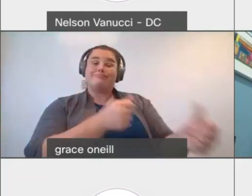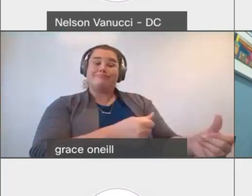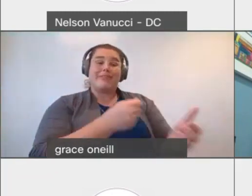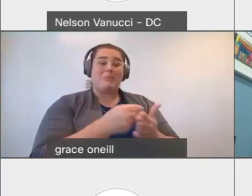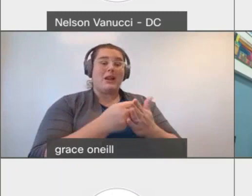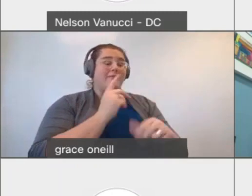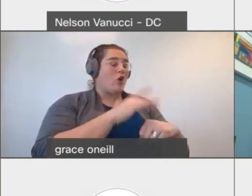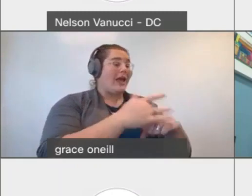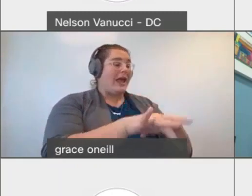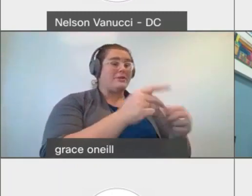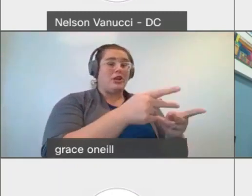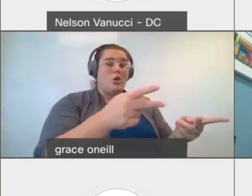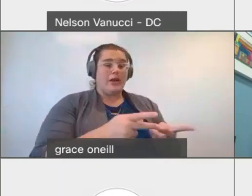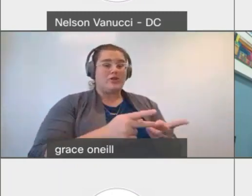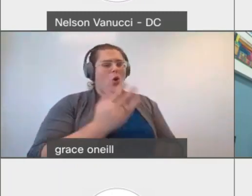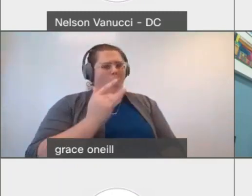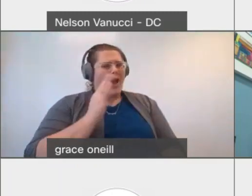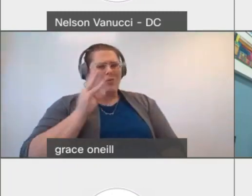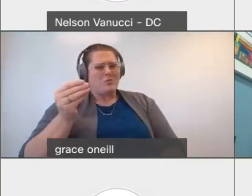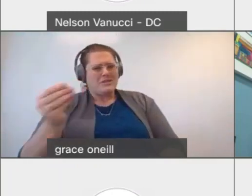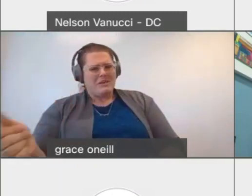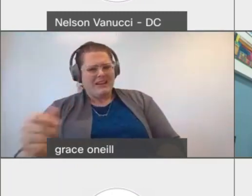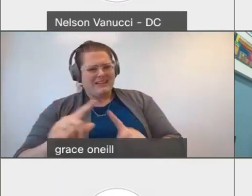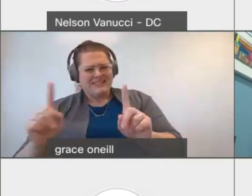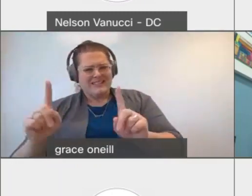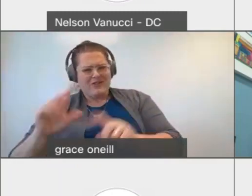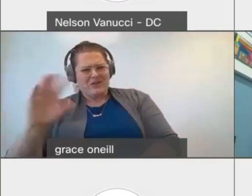why would we go and spend money to create another location? So,